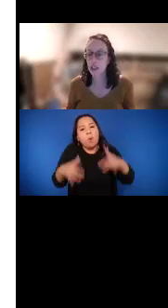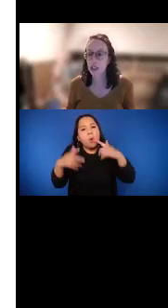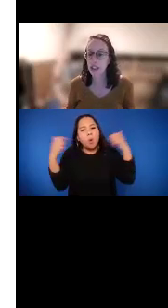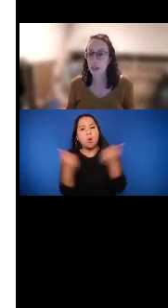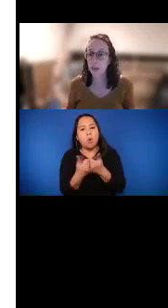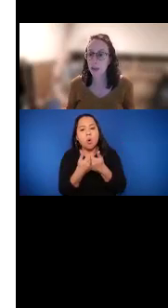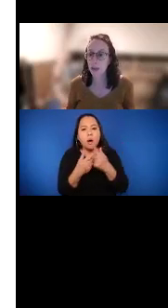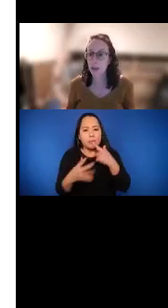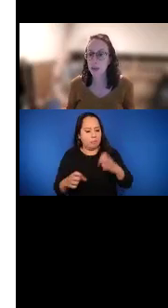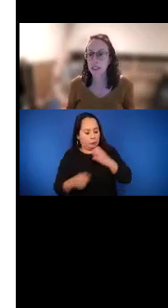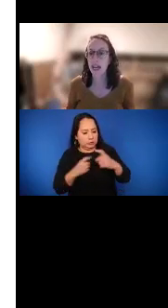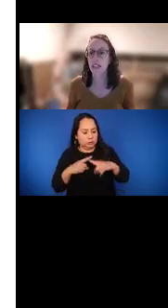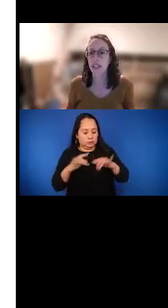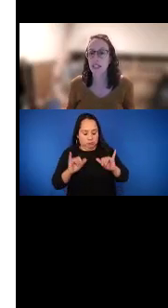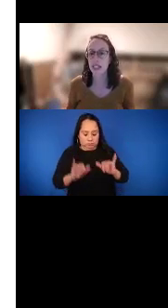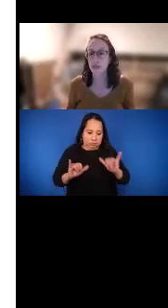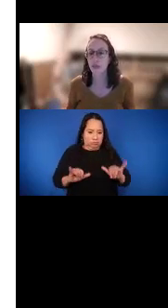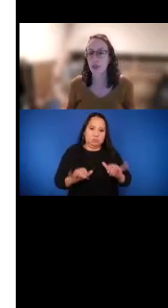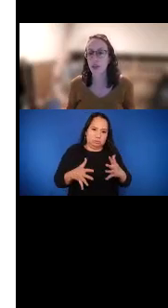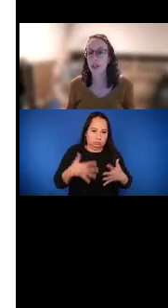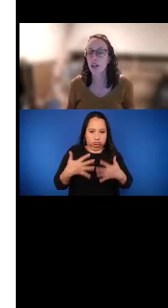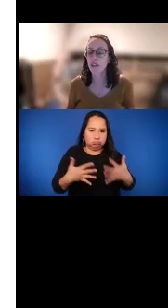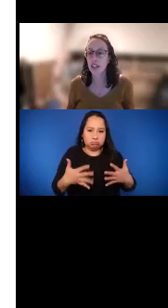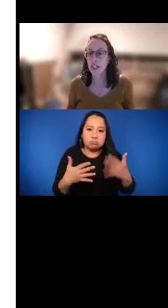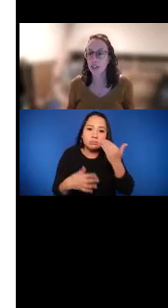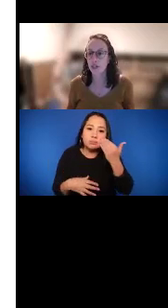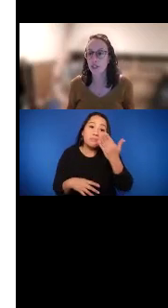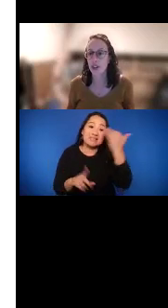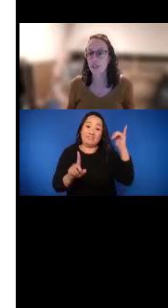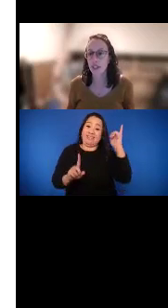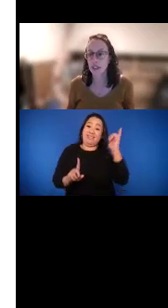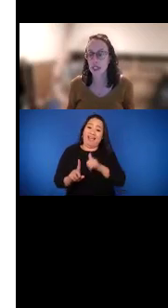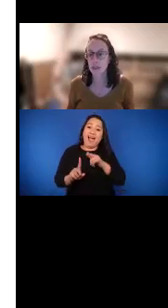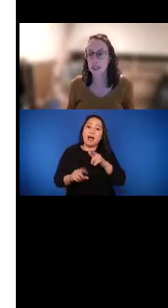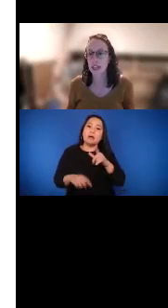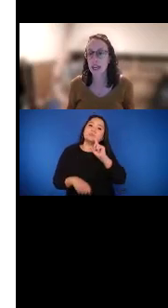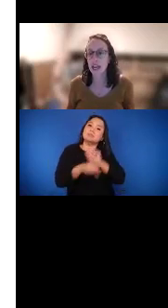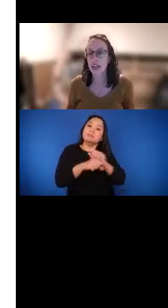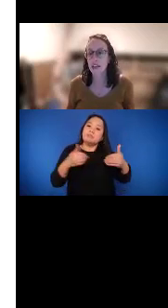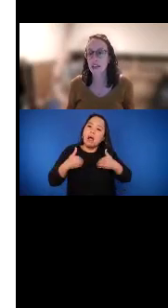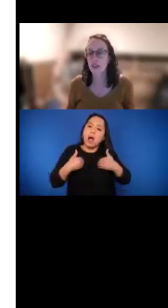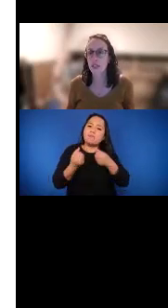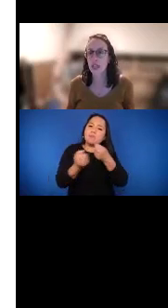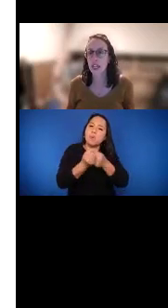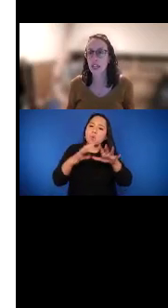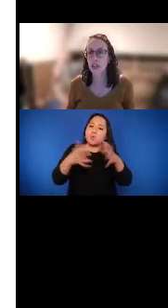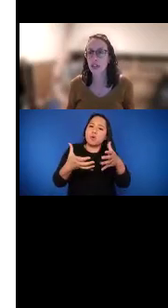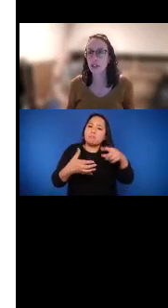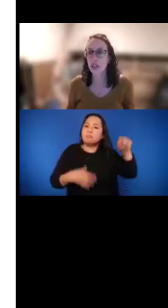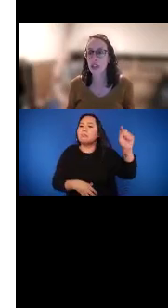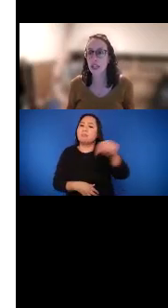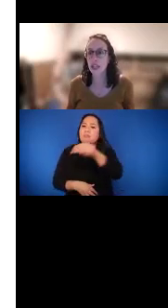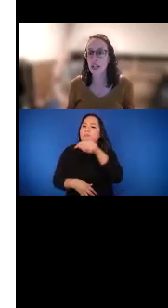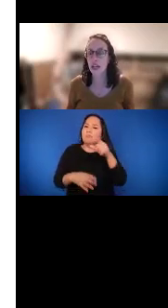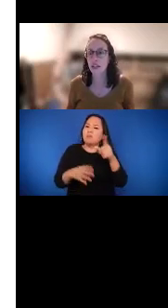are actually support groups that exist for financial fraud victims. And really, I encourage